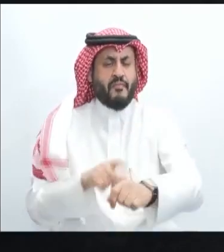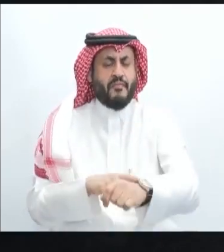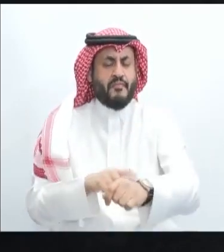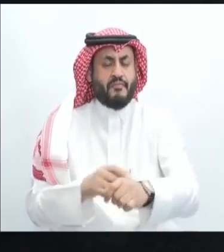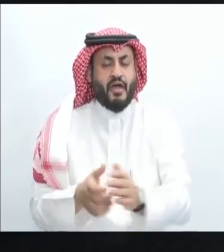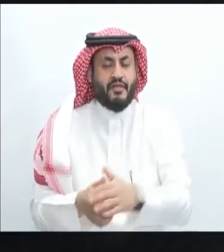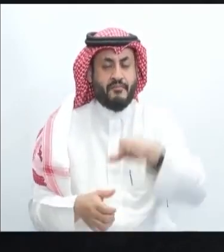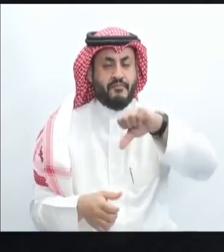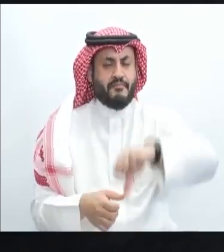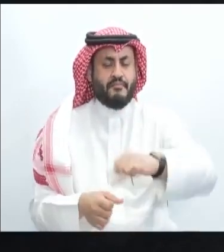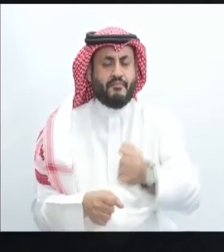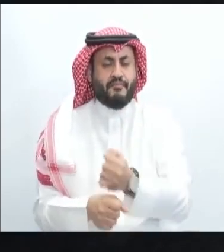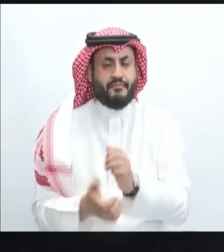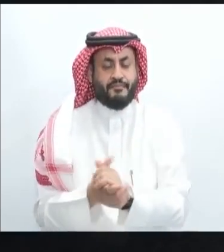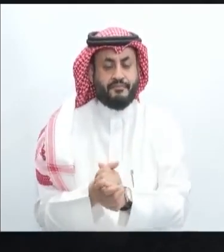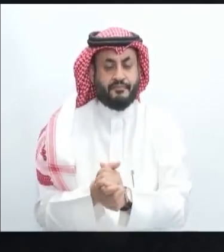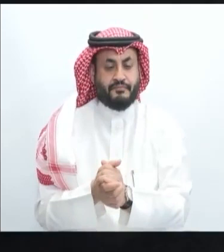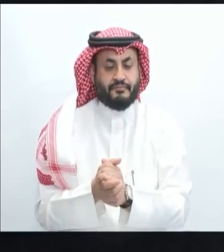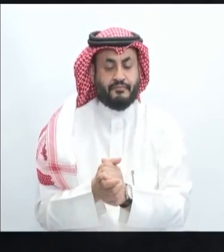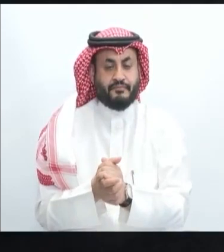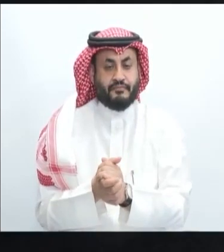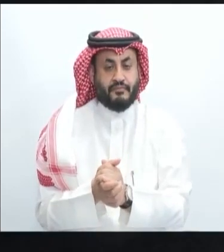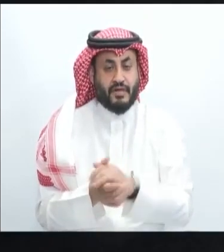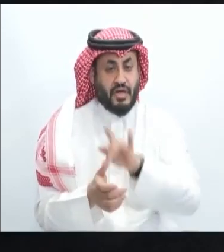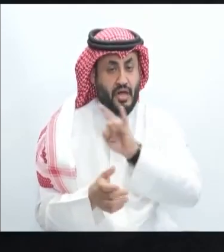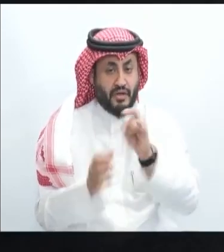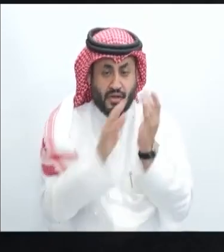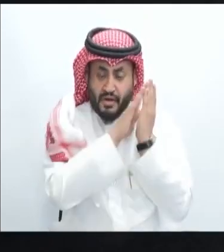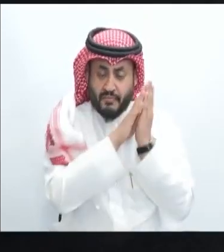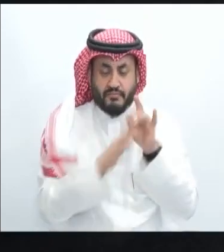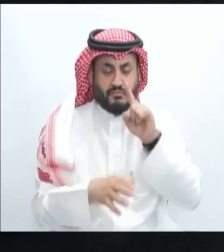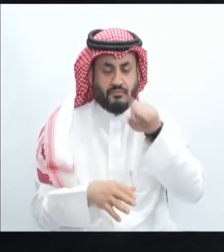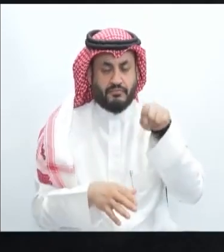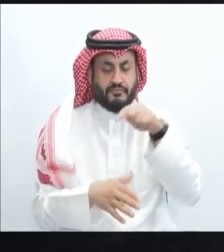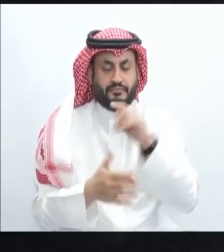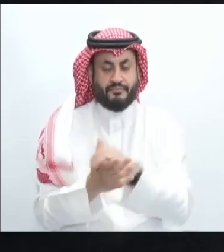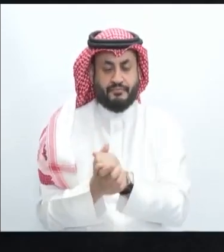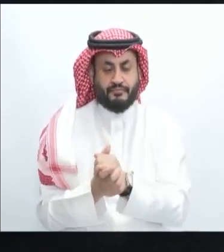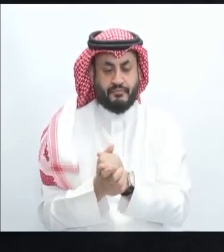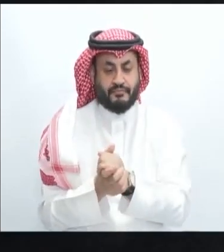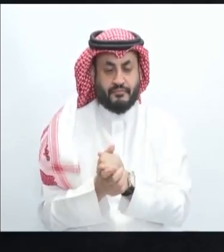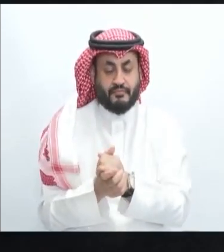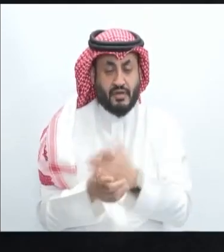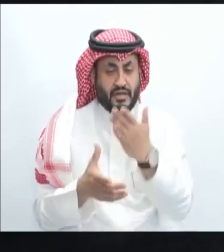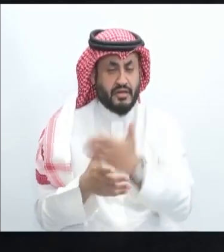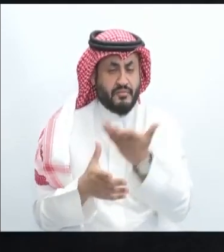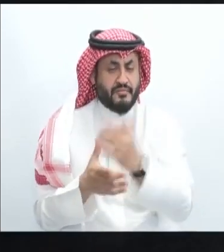thing if you stay up late and not getting to bed early.